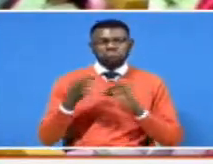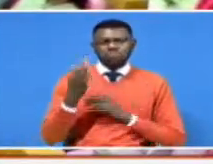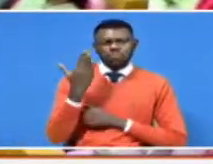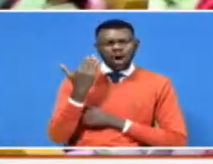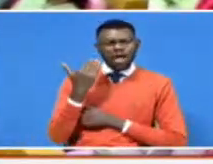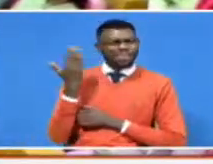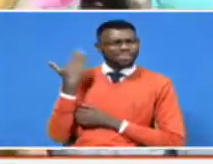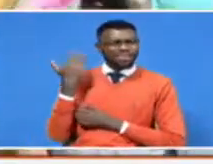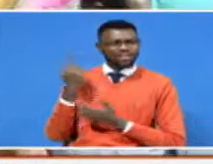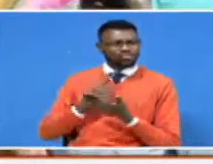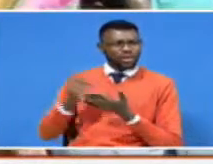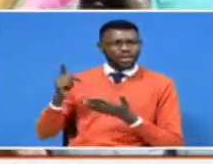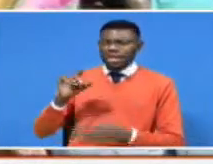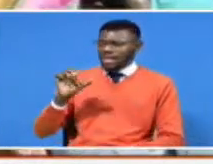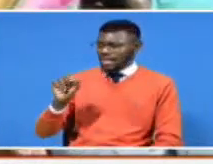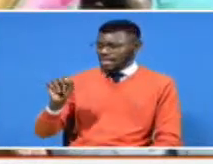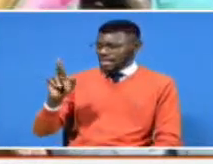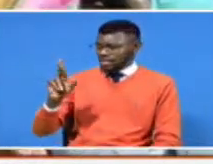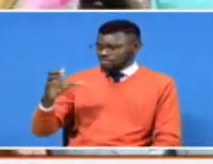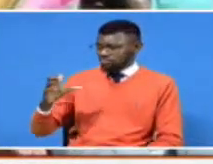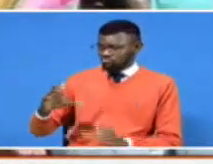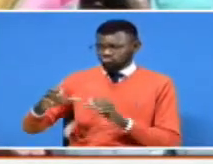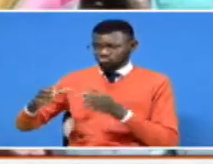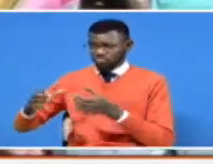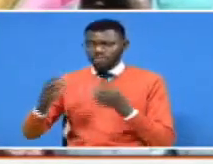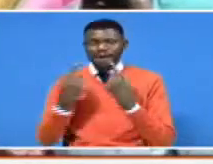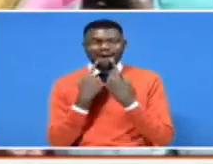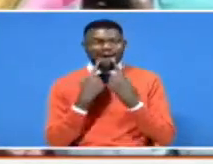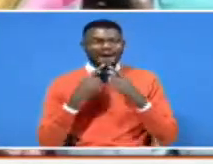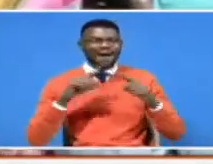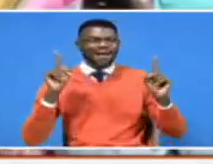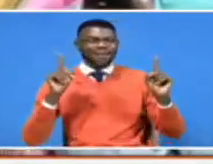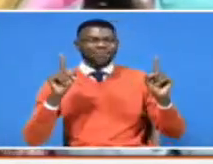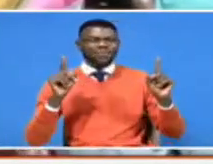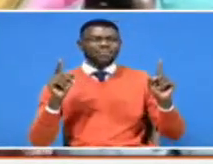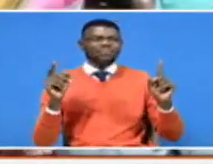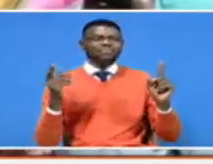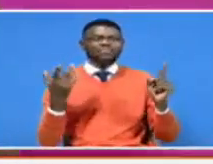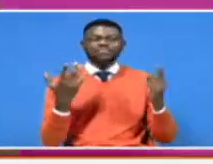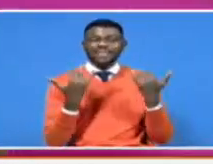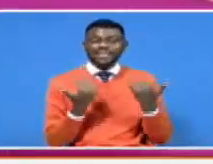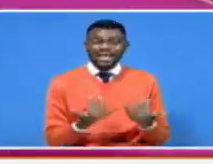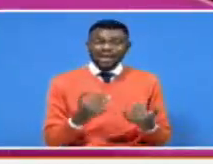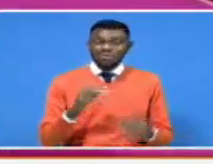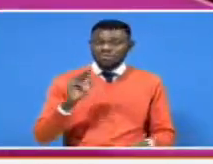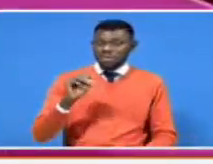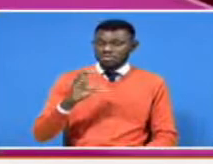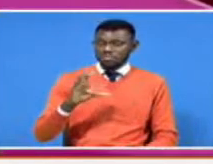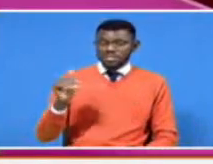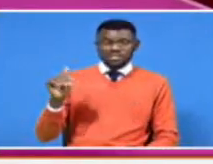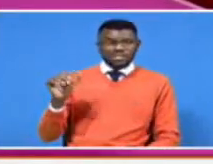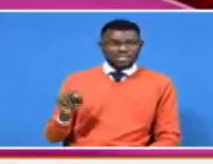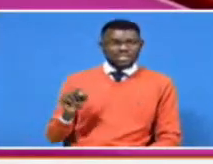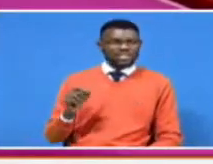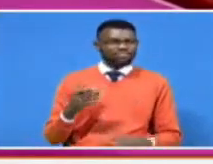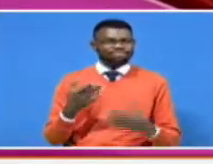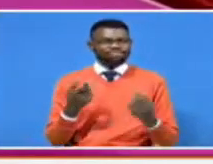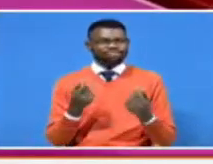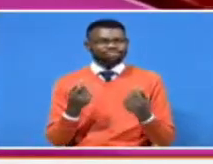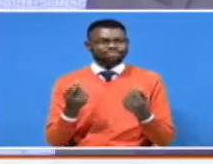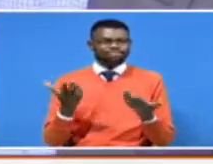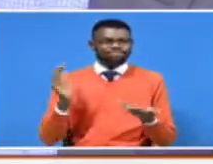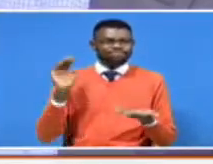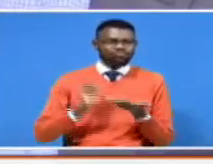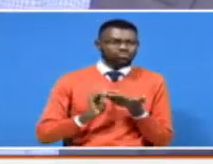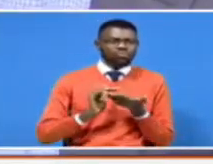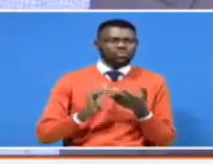Salaries and Remuneration Commission, SRC, announced a pay rise of 10,000 shillings for MCAs, a move that has not sat well with